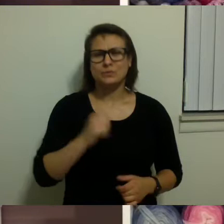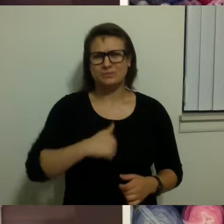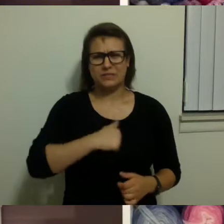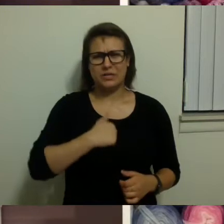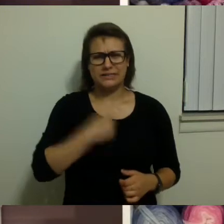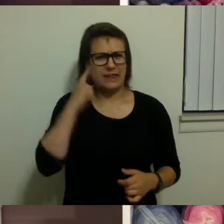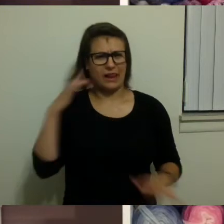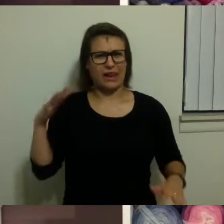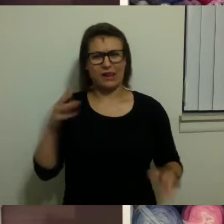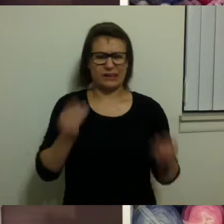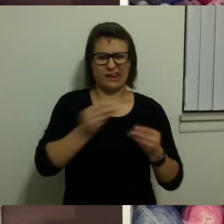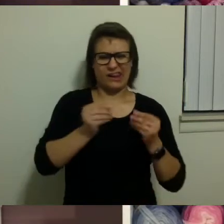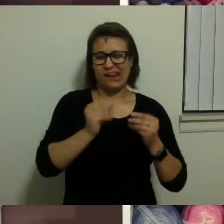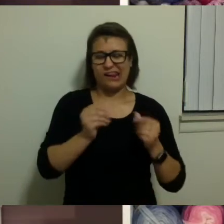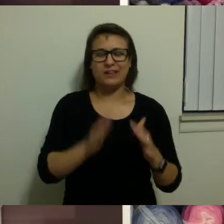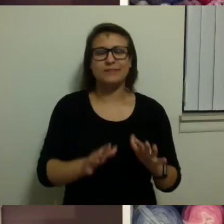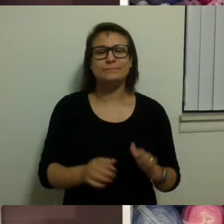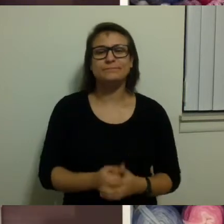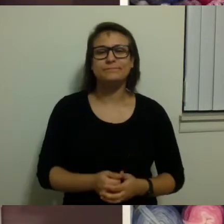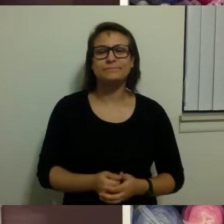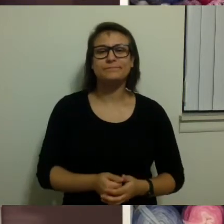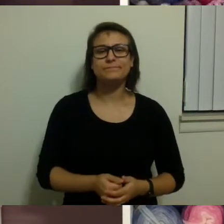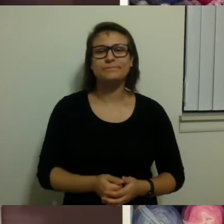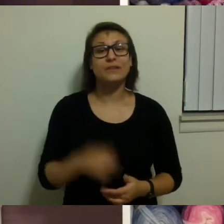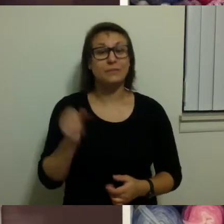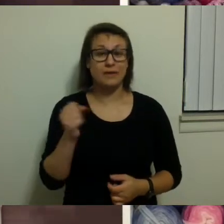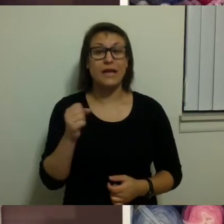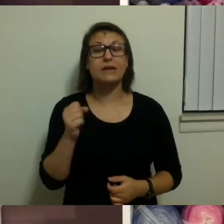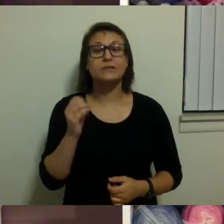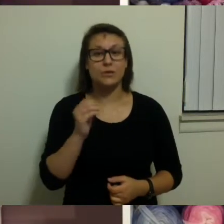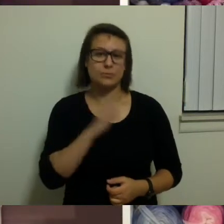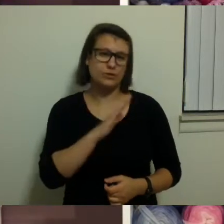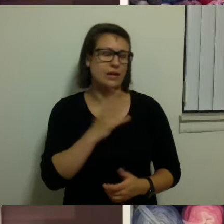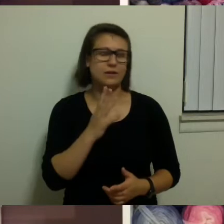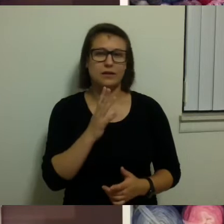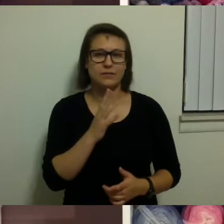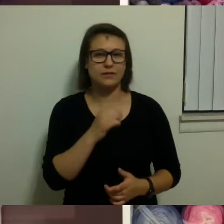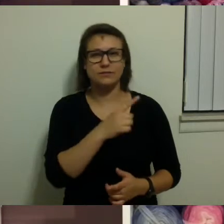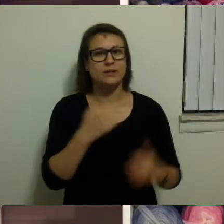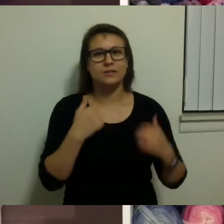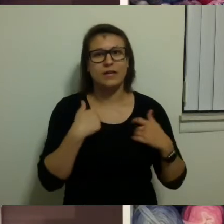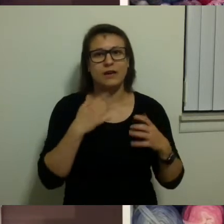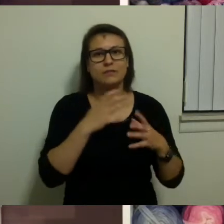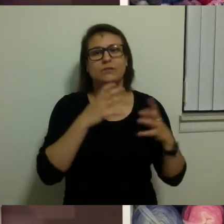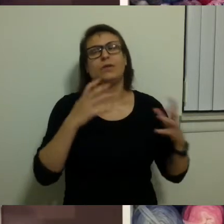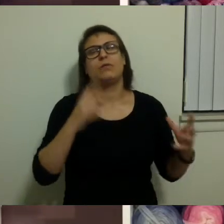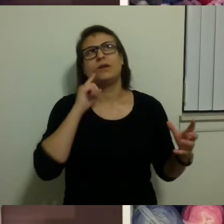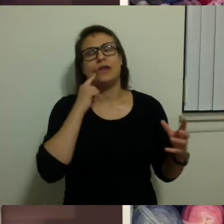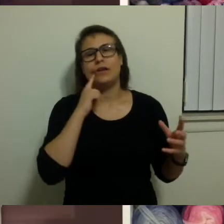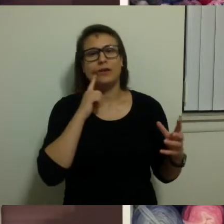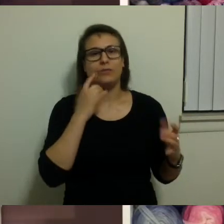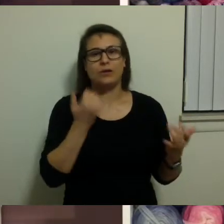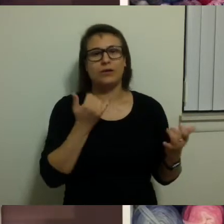super crinkly too. I hope that's not bothering anybody. But yeah, so that was Lydia's, and like I said, she got a ton of candy too, but that